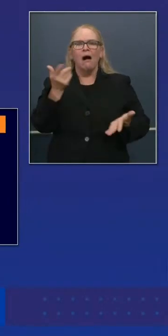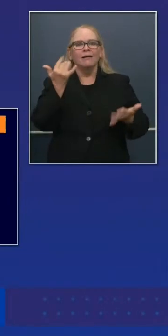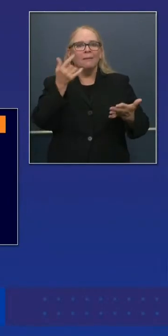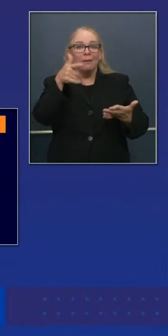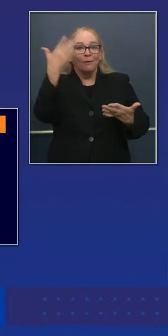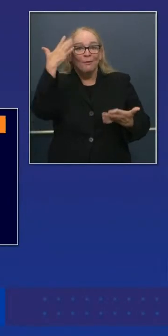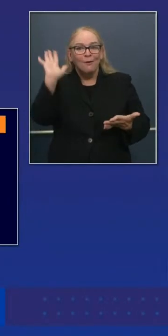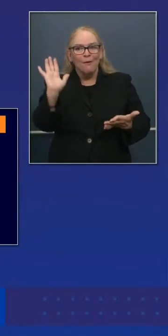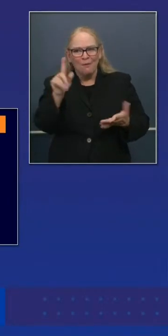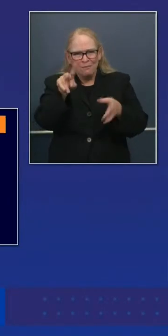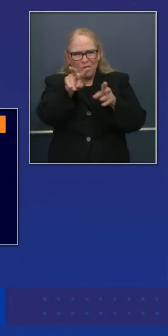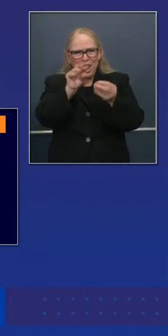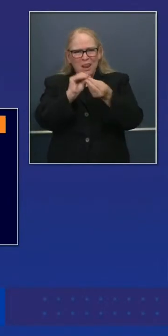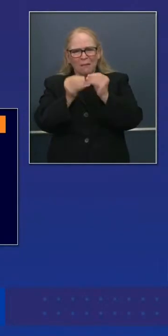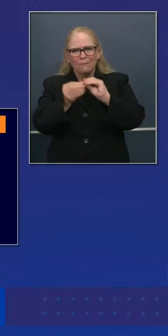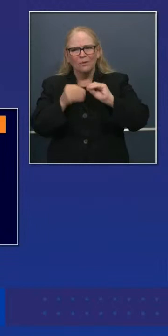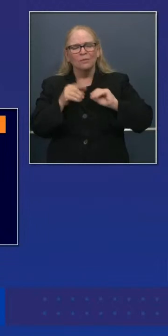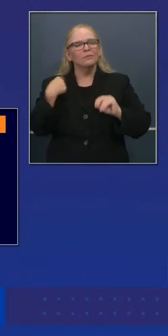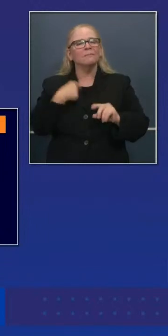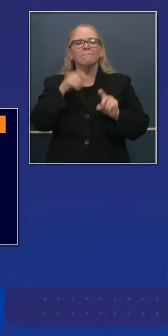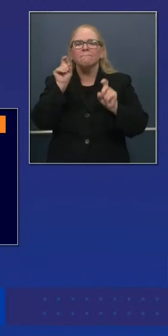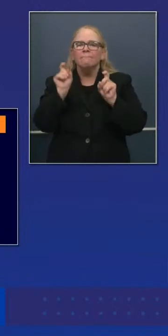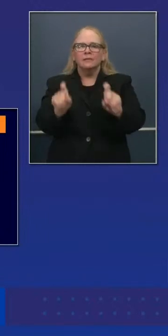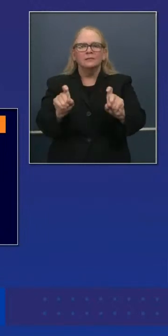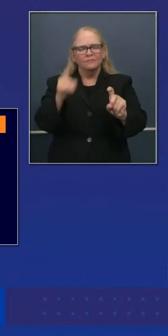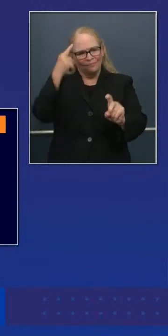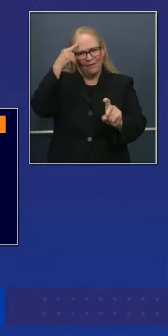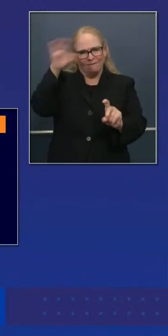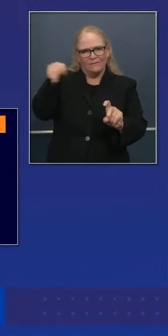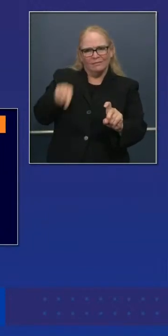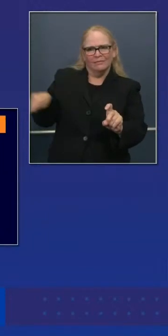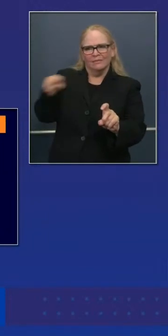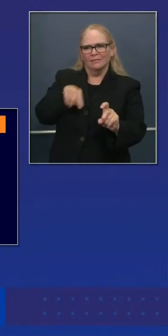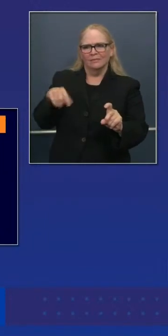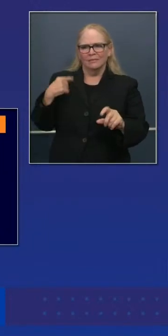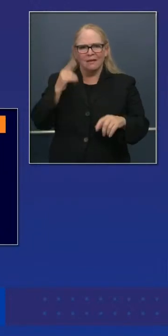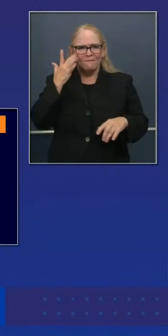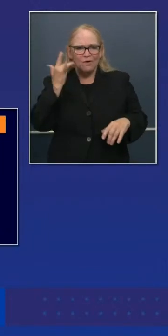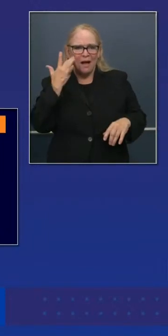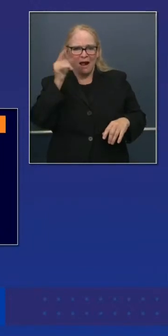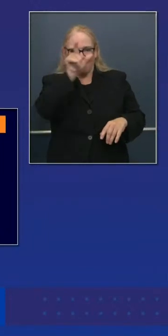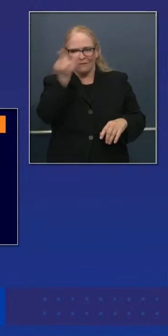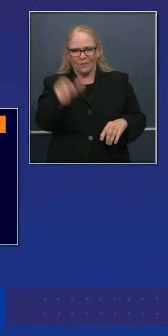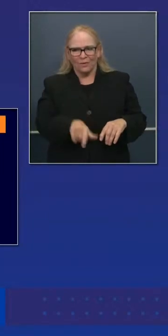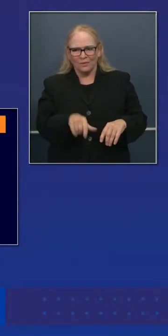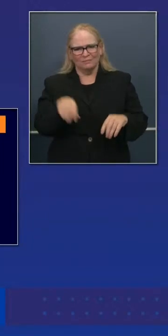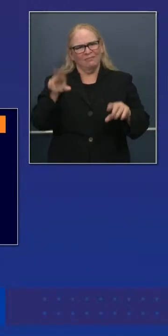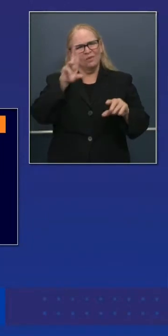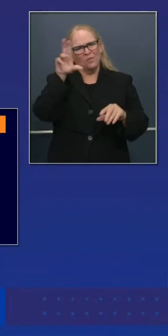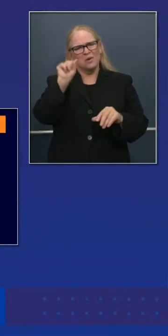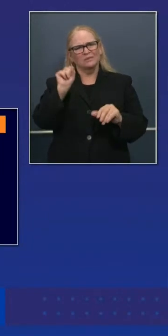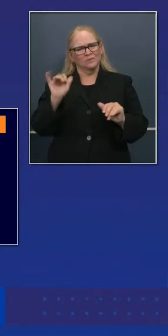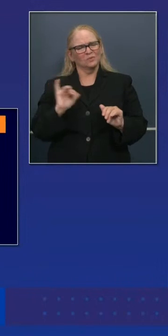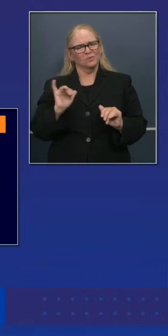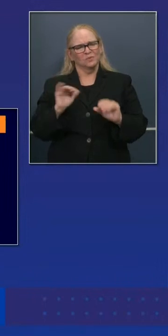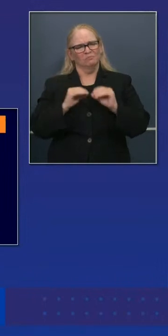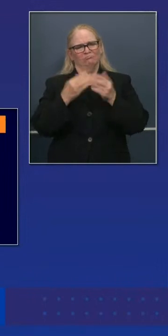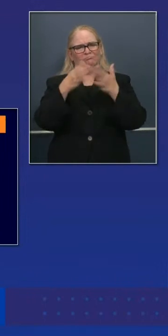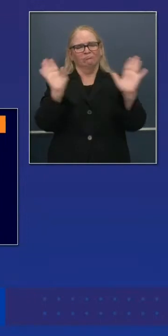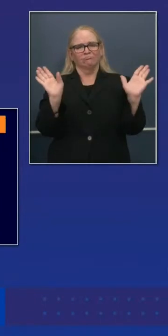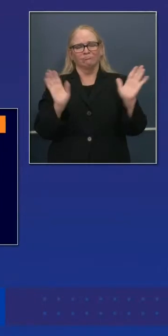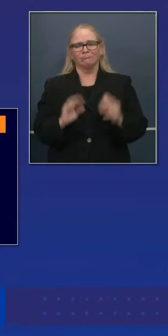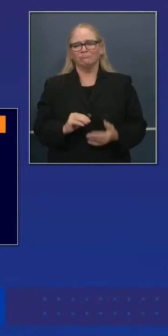that in the context of this debate, both nationally, statewide, and clearly locally. Again, working with the